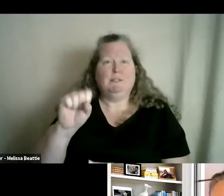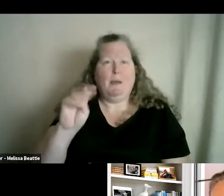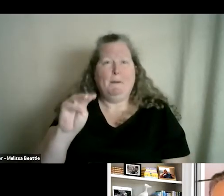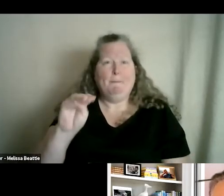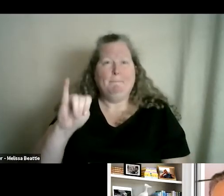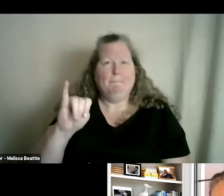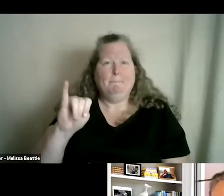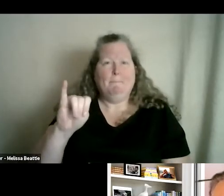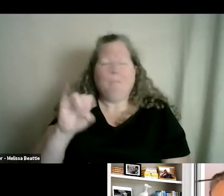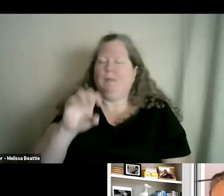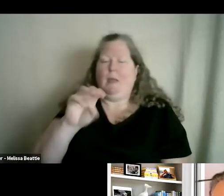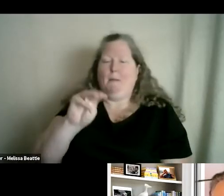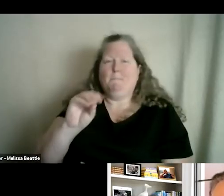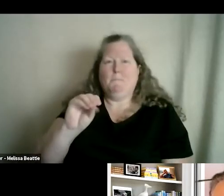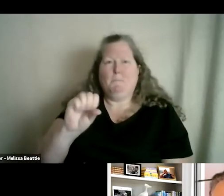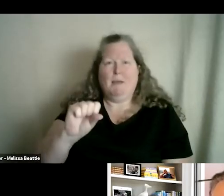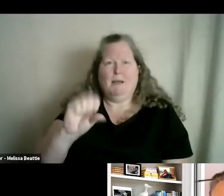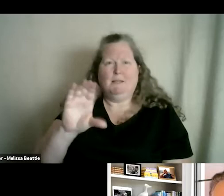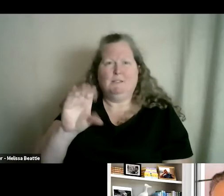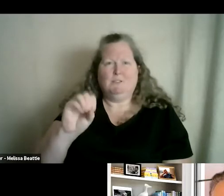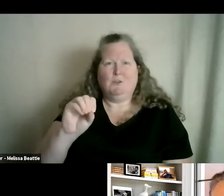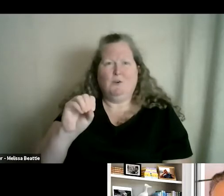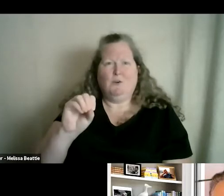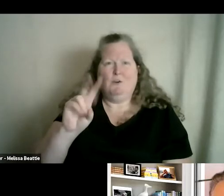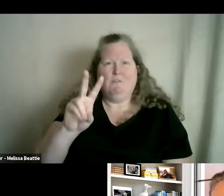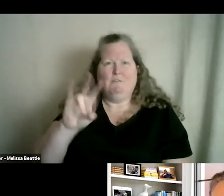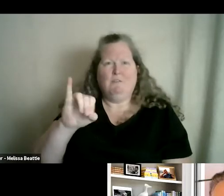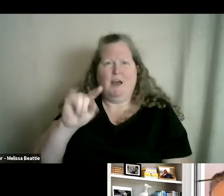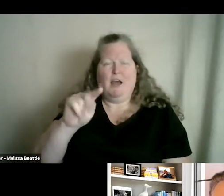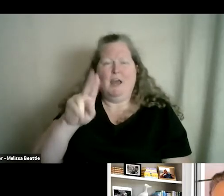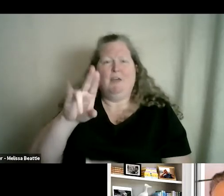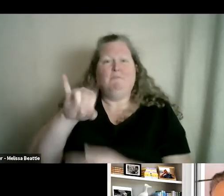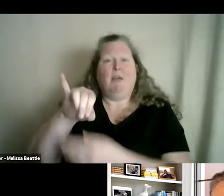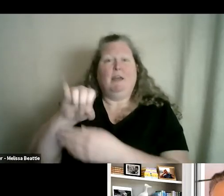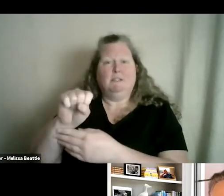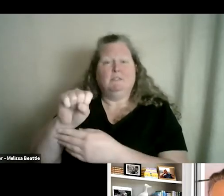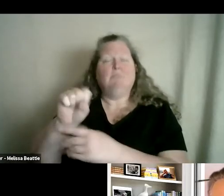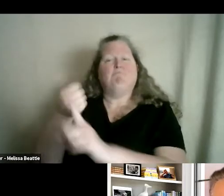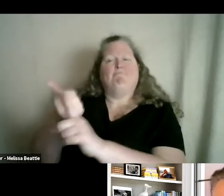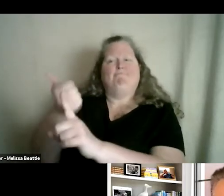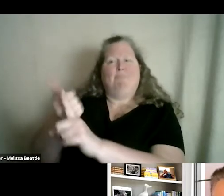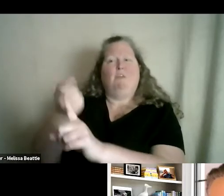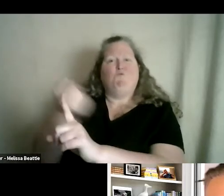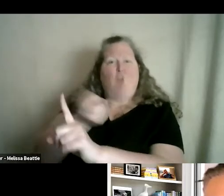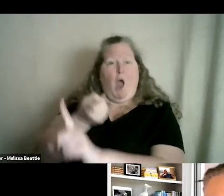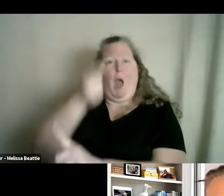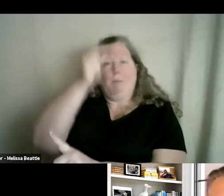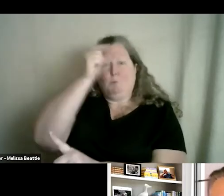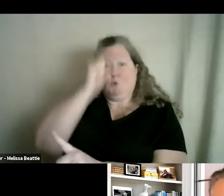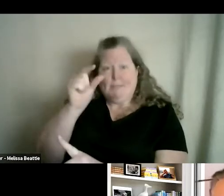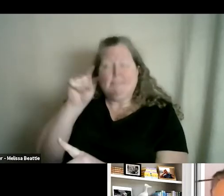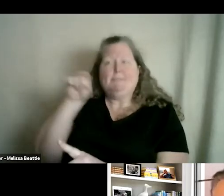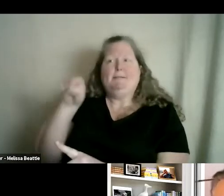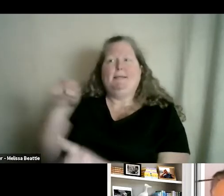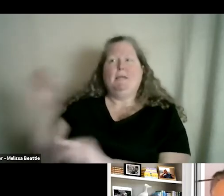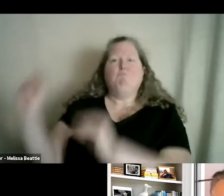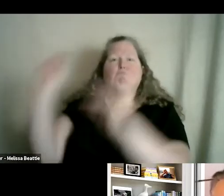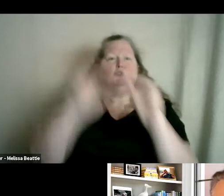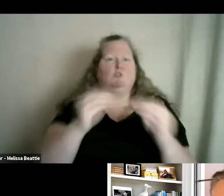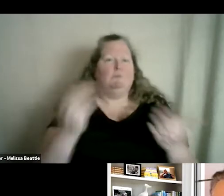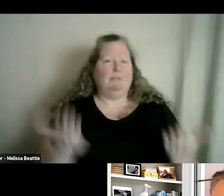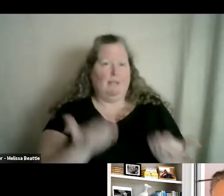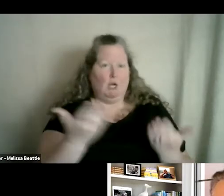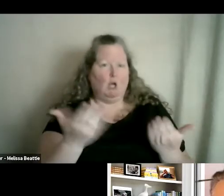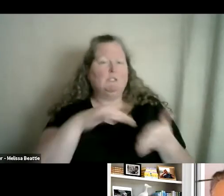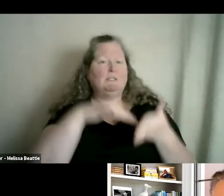here. Originally from Athens, Greece, as you can see in his background there. Chris moved to the United States where he studied physics, computer science,